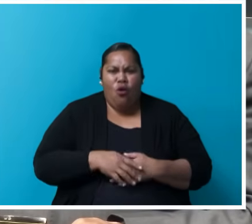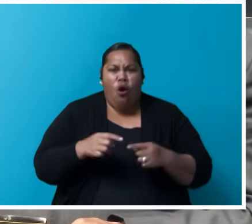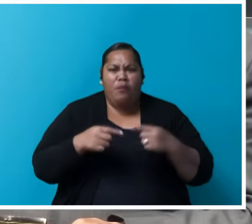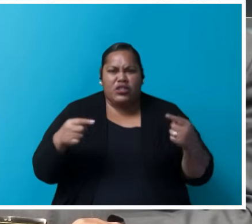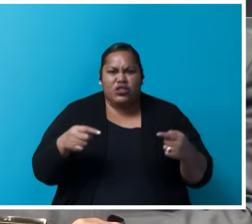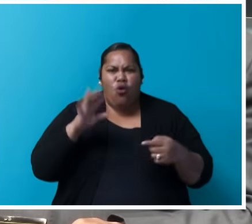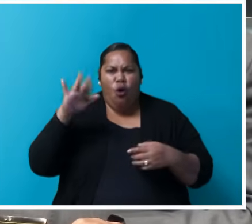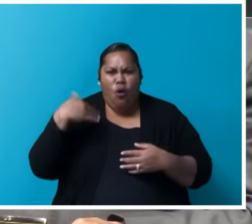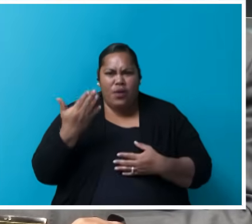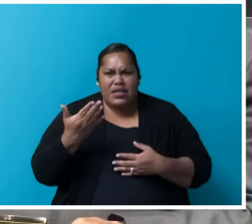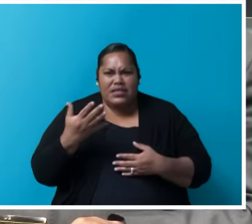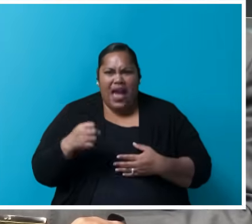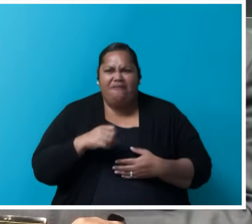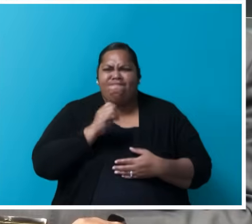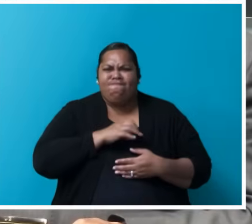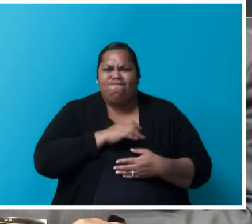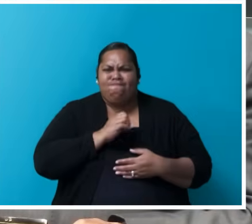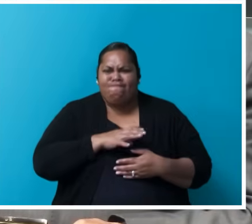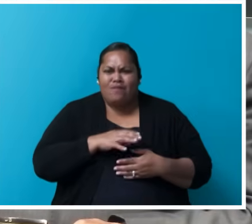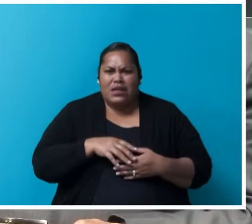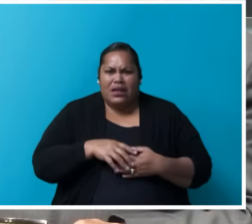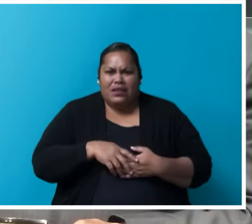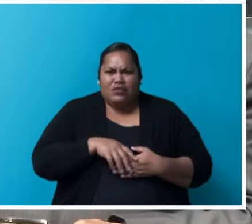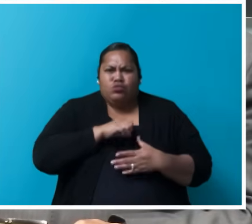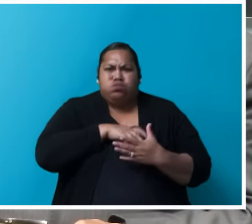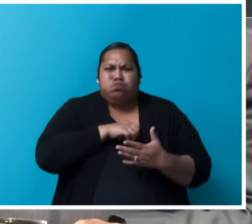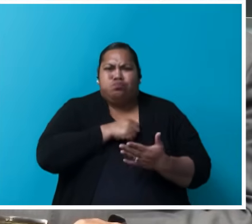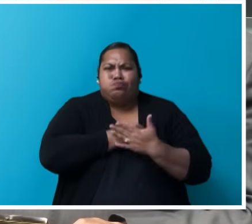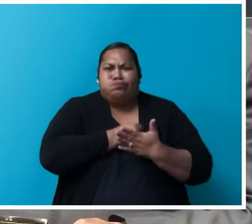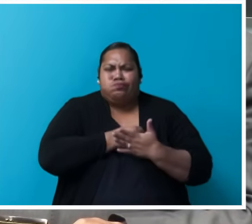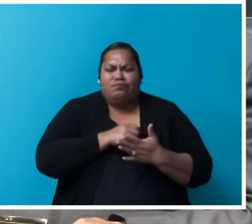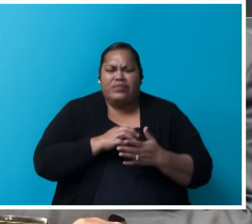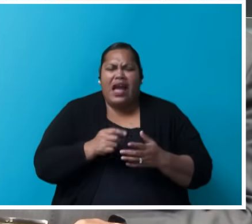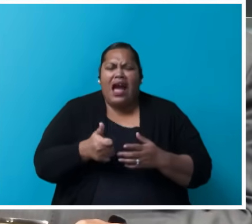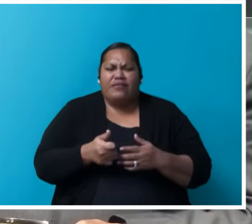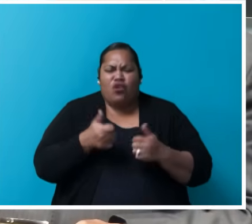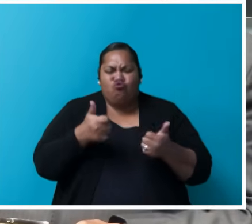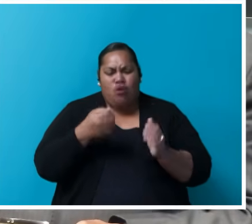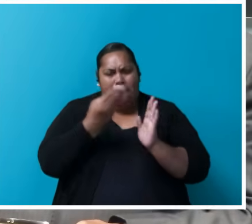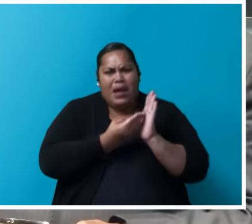gets into a panic mode after a good budget.